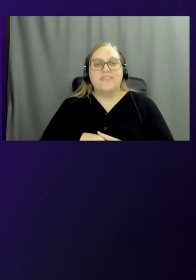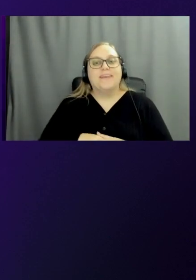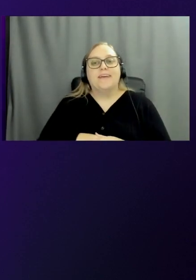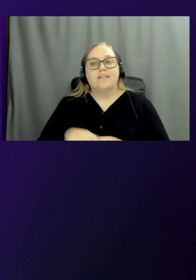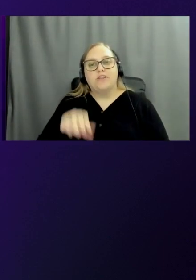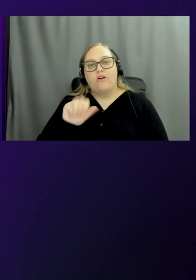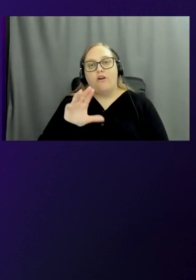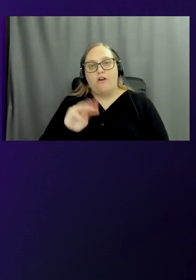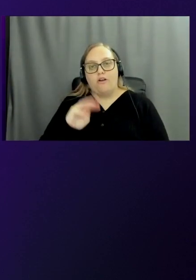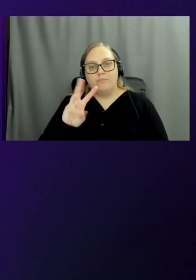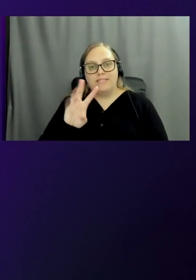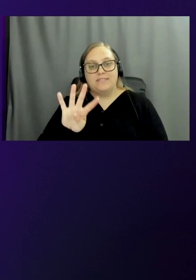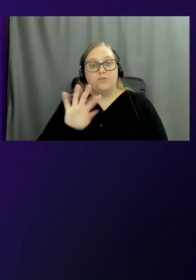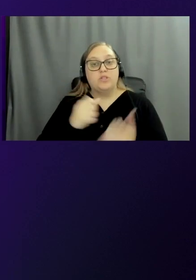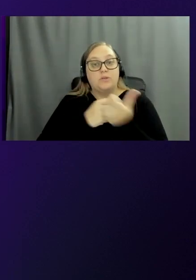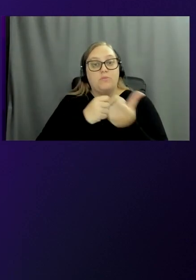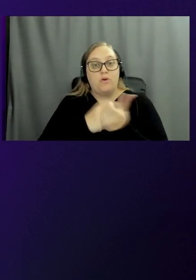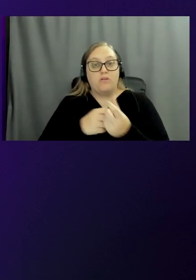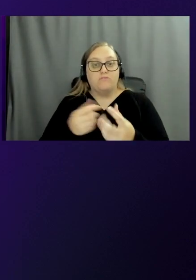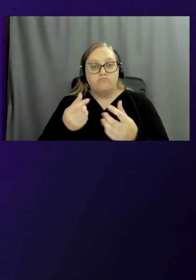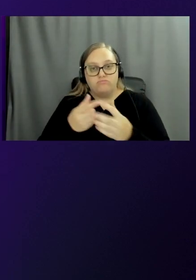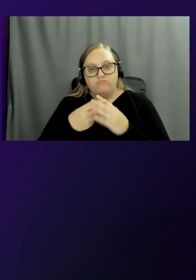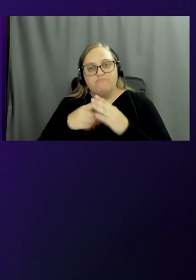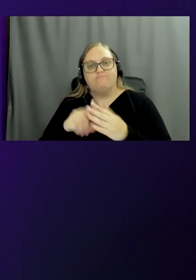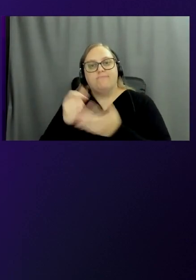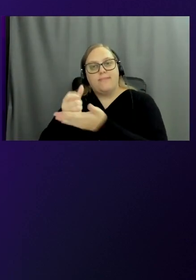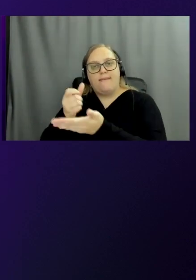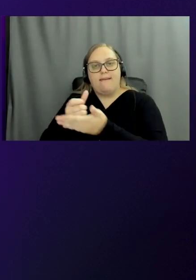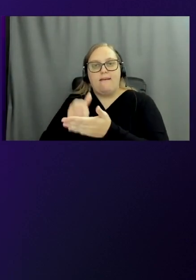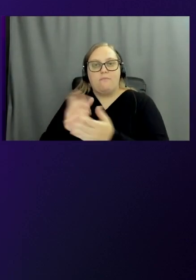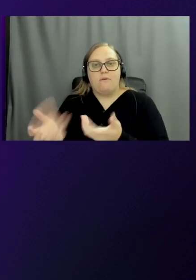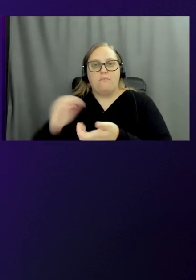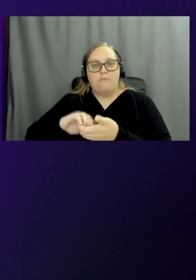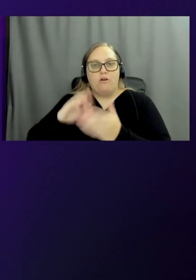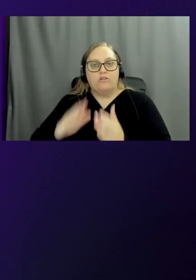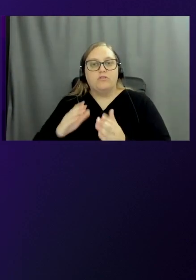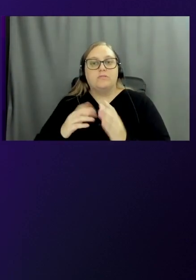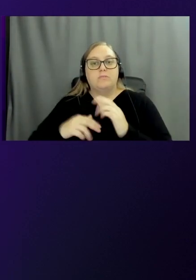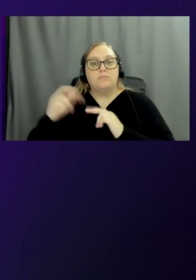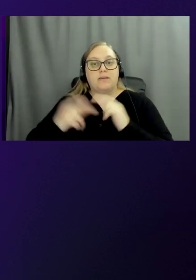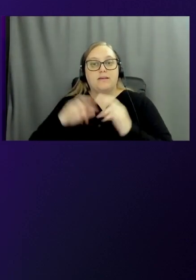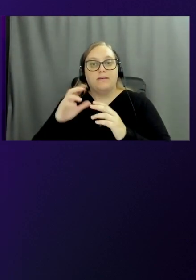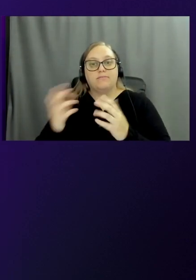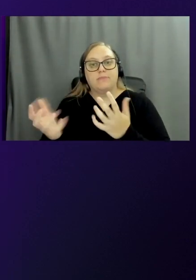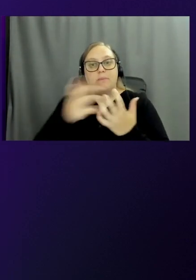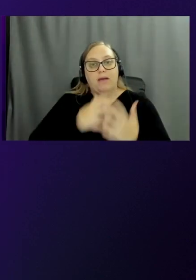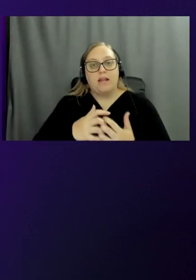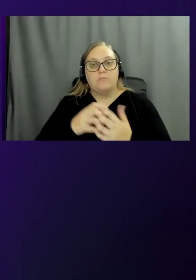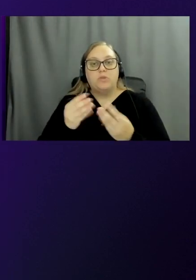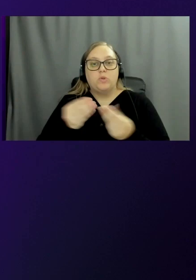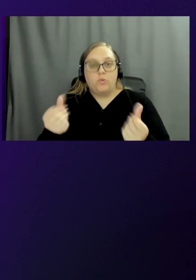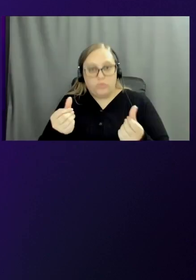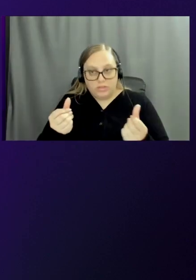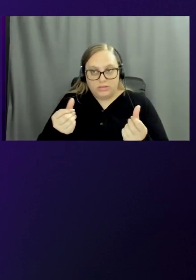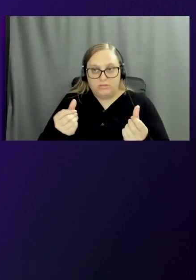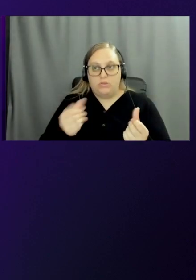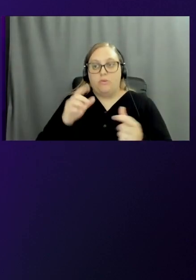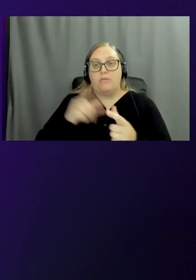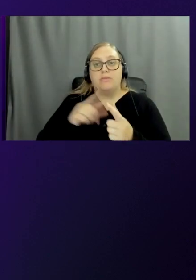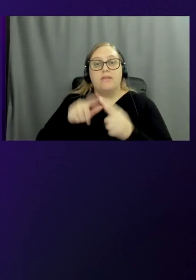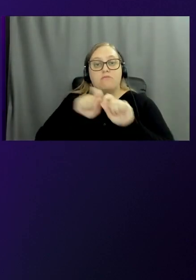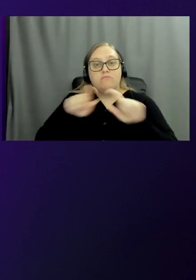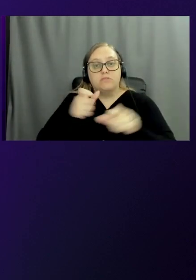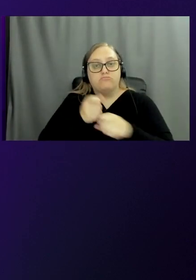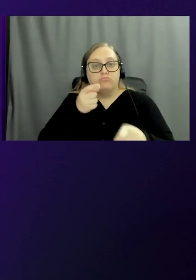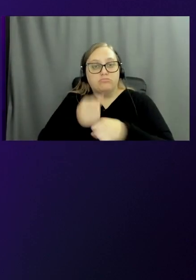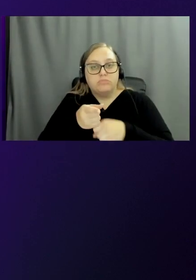ARM64 support and enable our partners to build compatible solutions. And just a year later, we released second-gen Graviton 2, and this is where